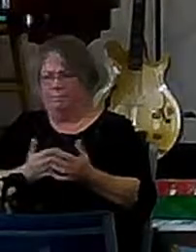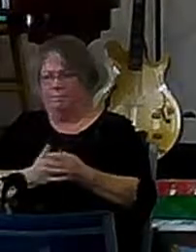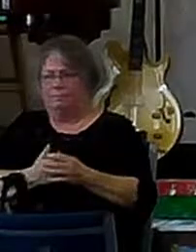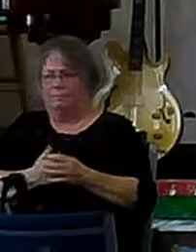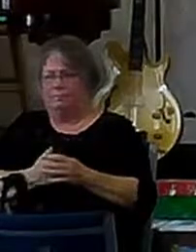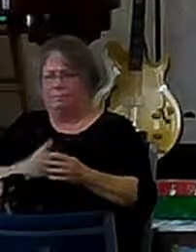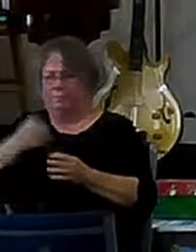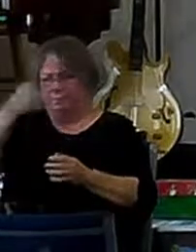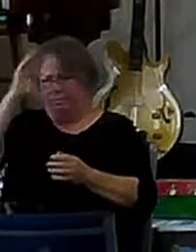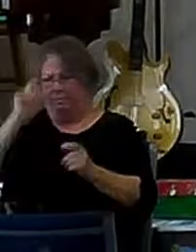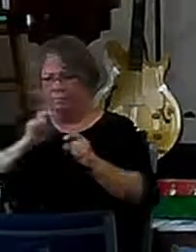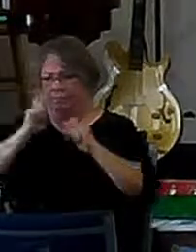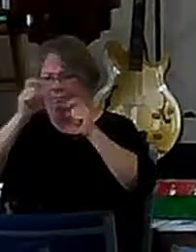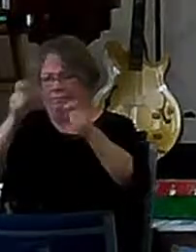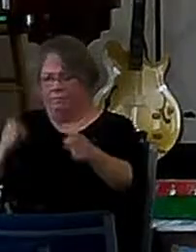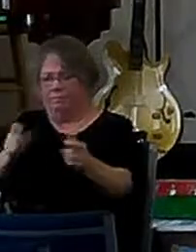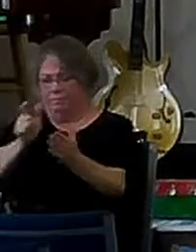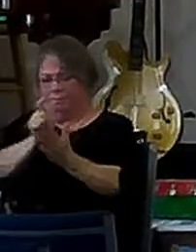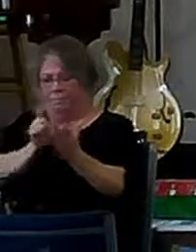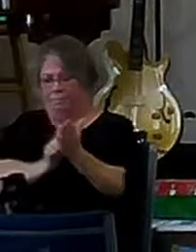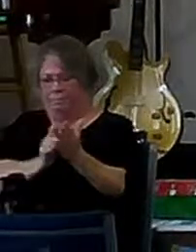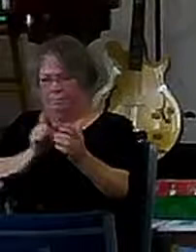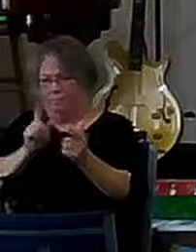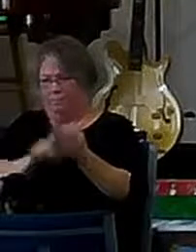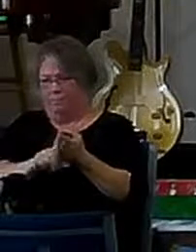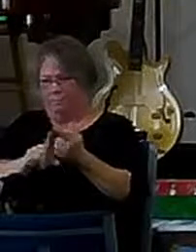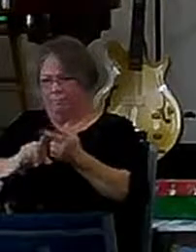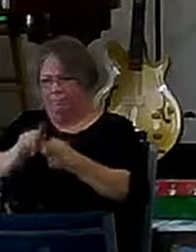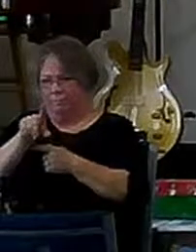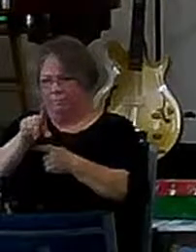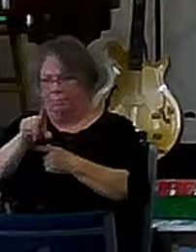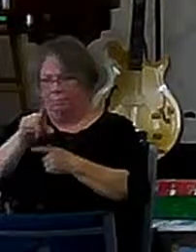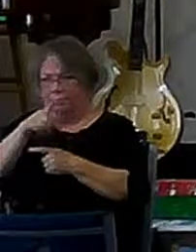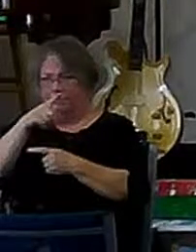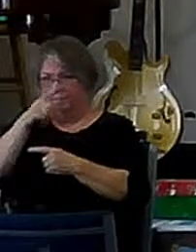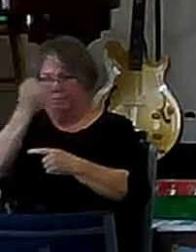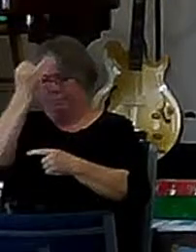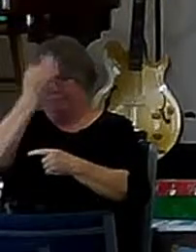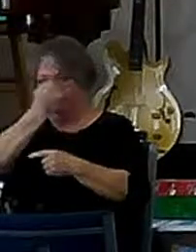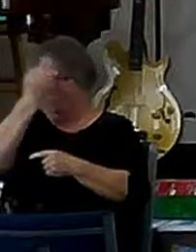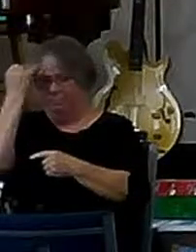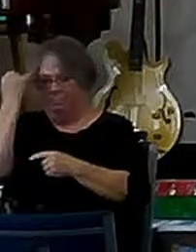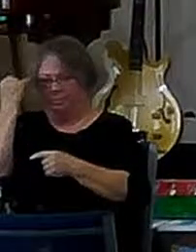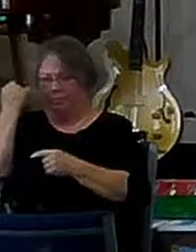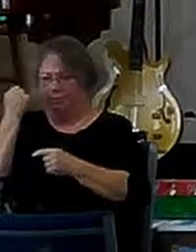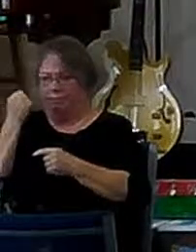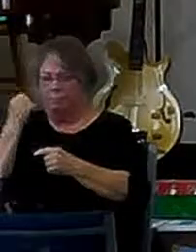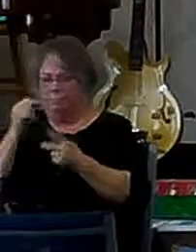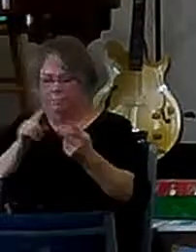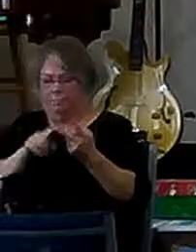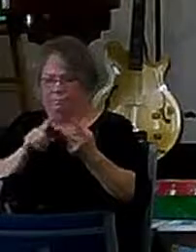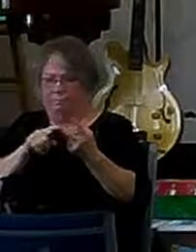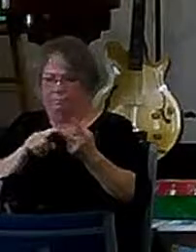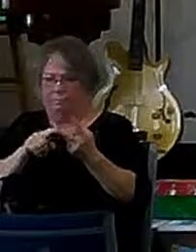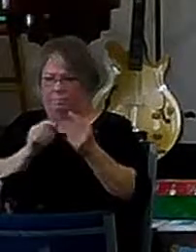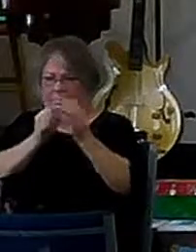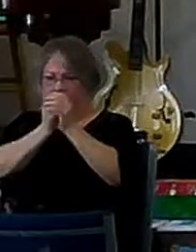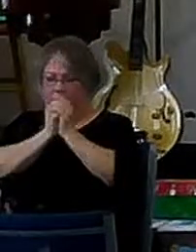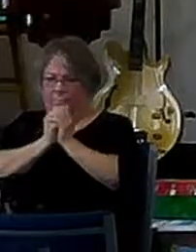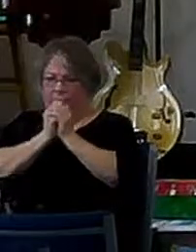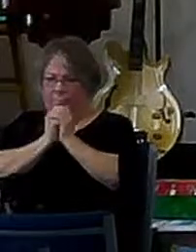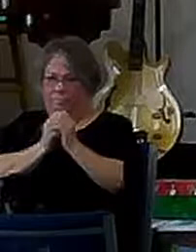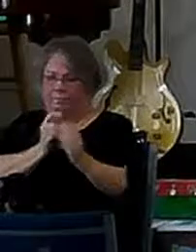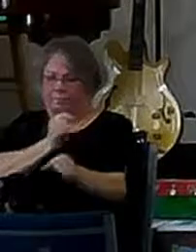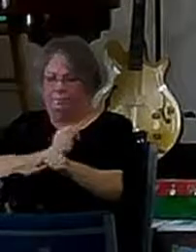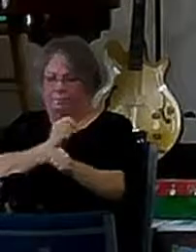law. Mount Sinai, you know that story. The worship. Temple worship, tabernacle